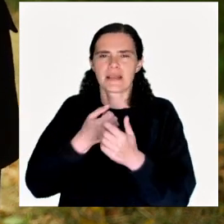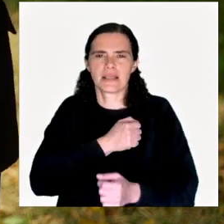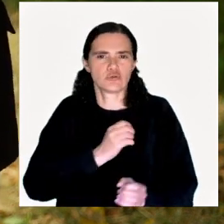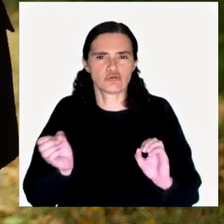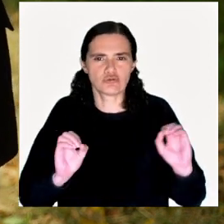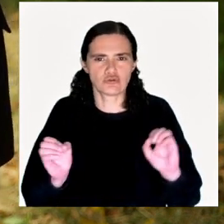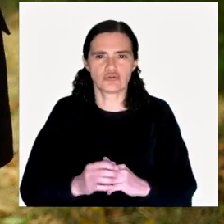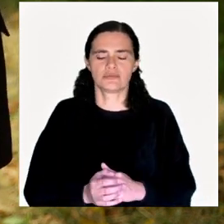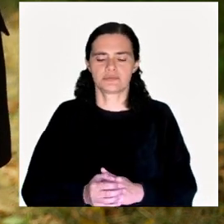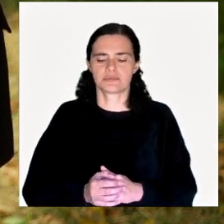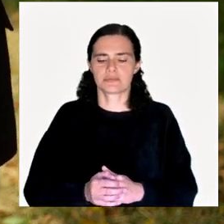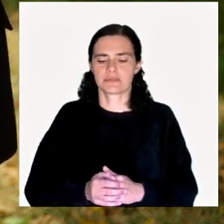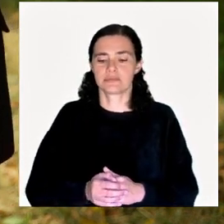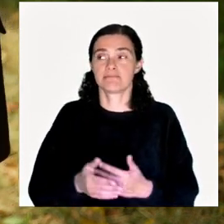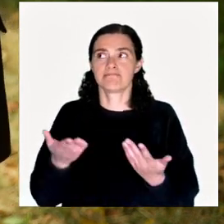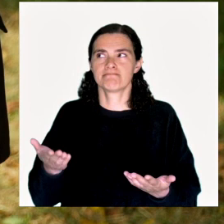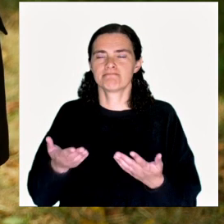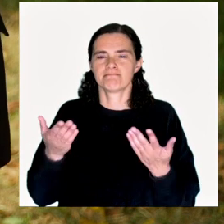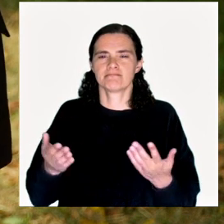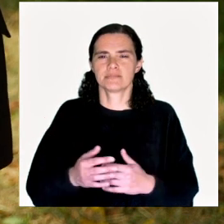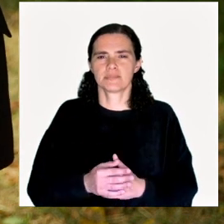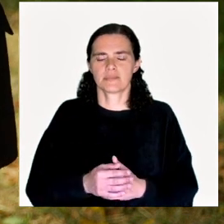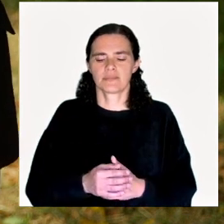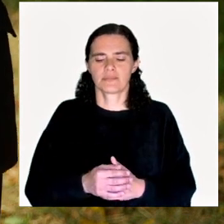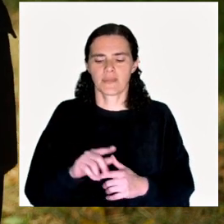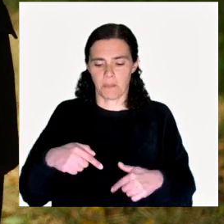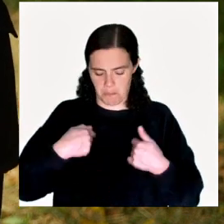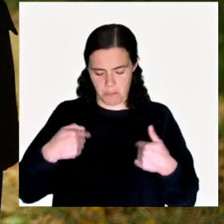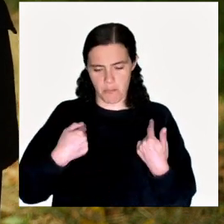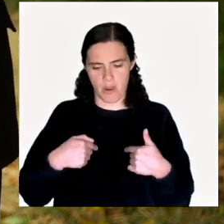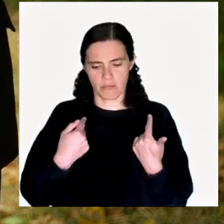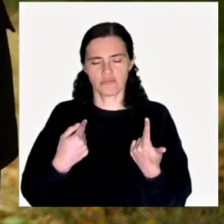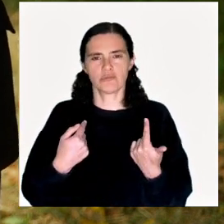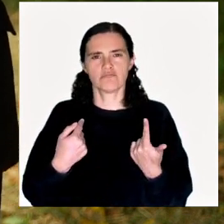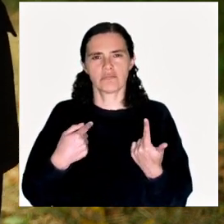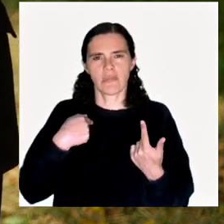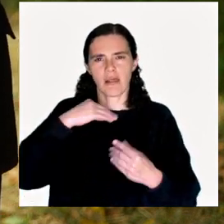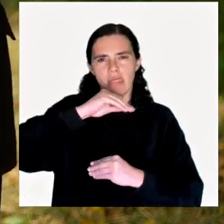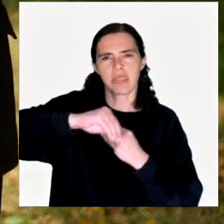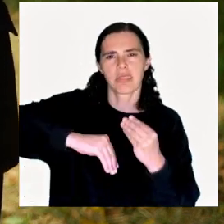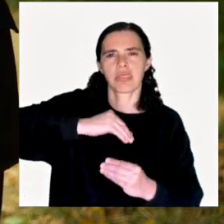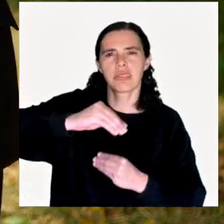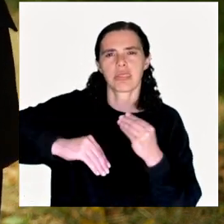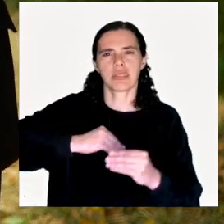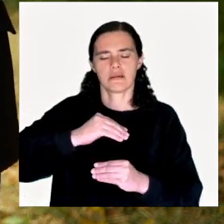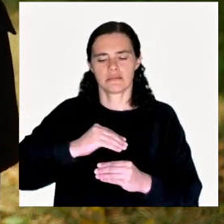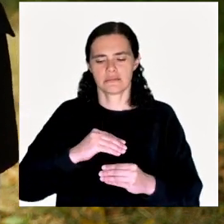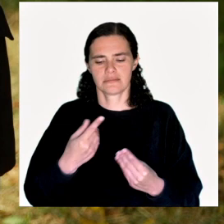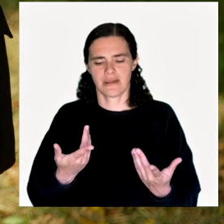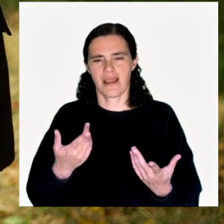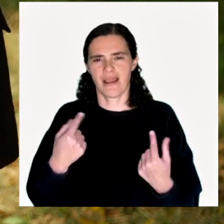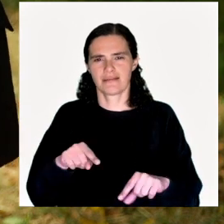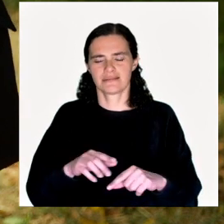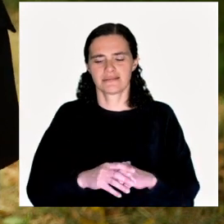without a home, his own self is embedded,